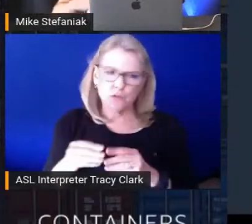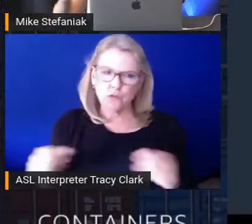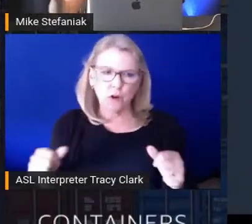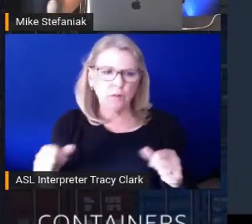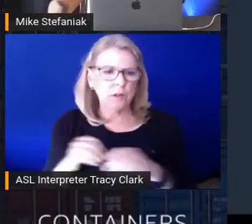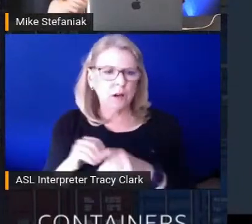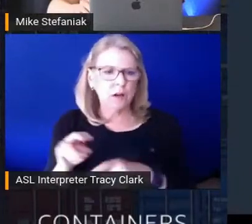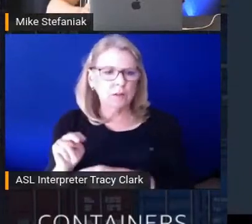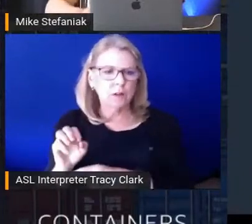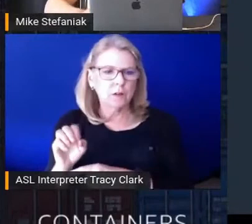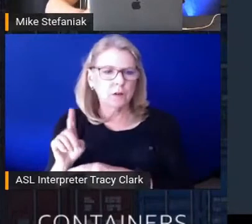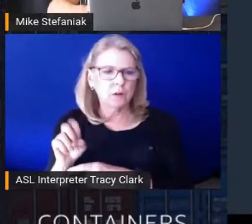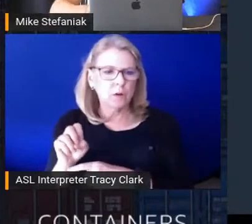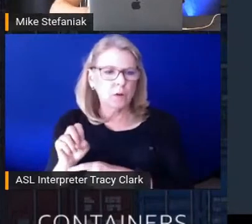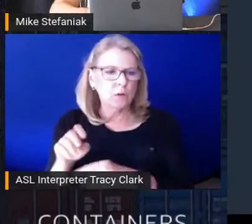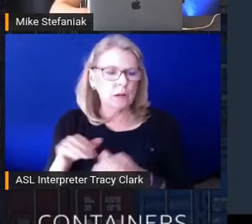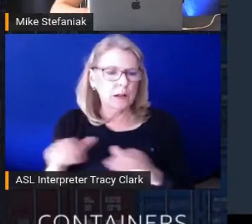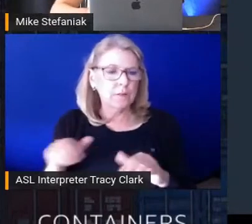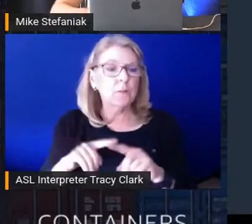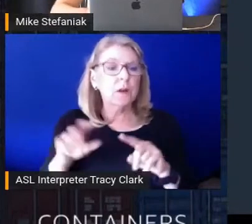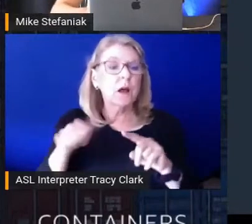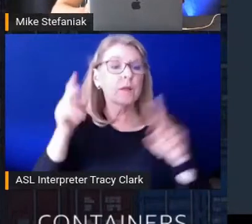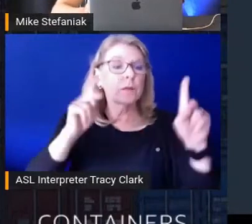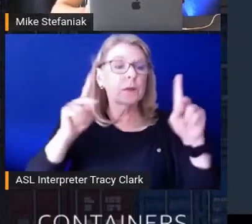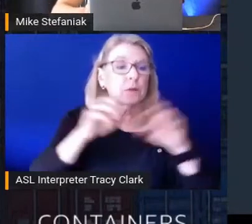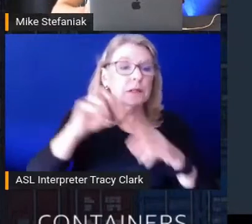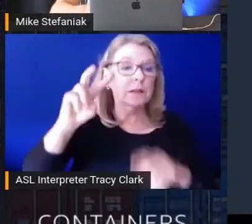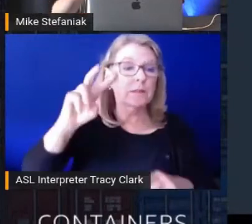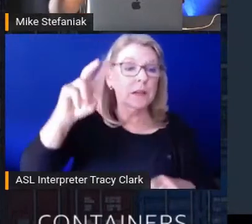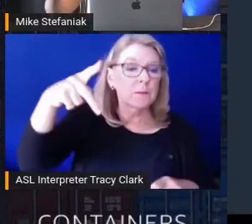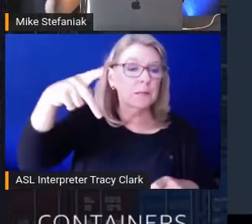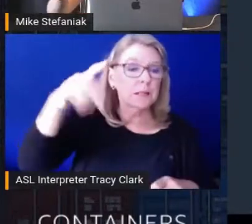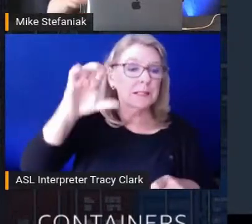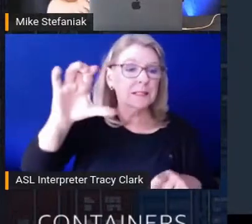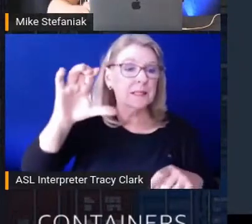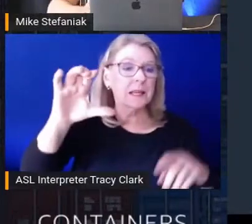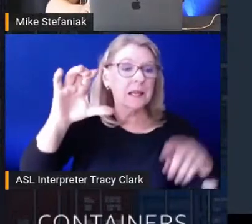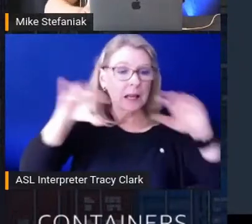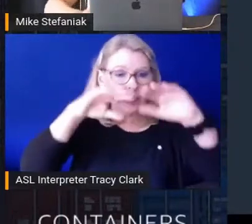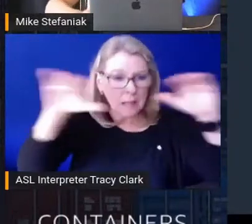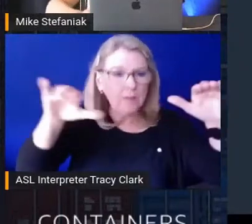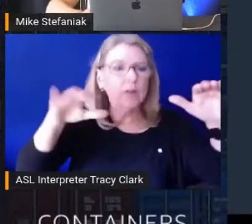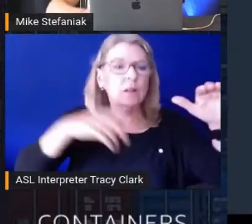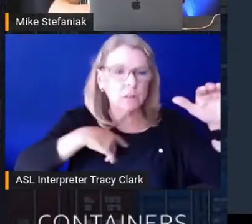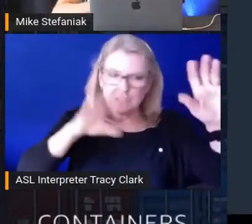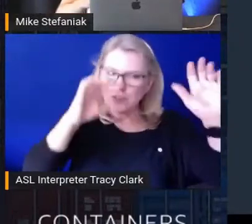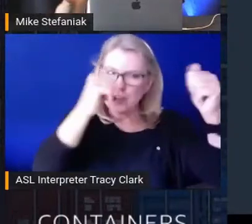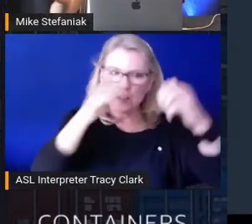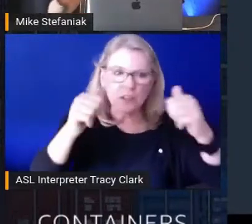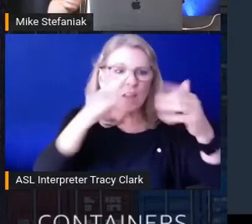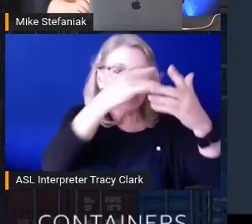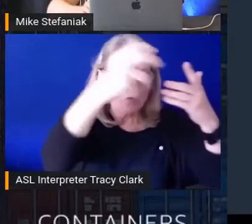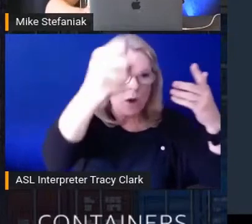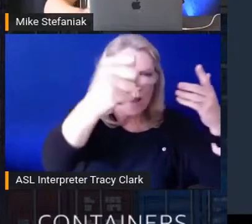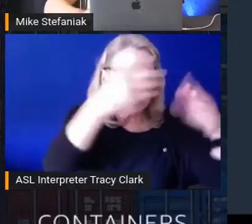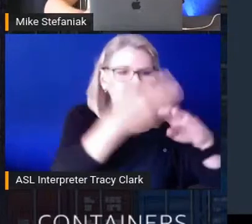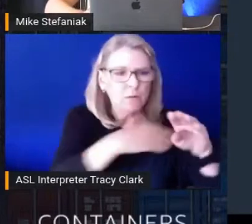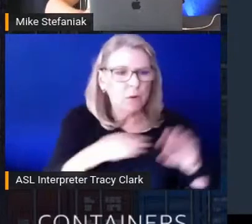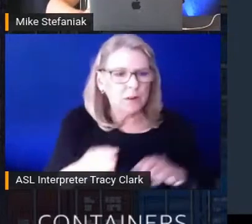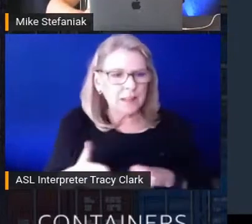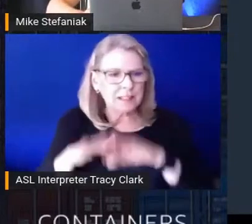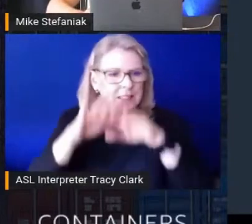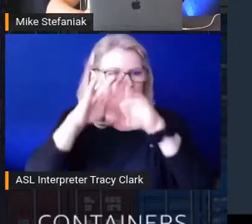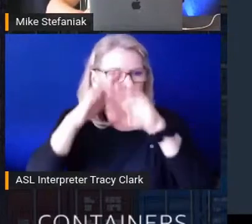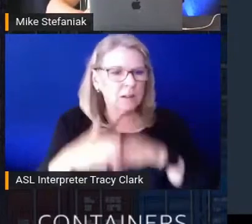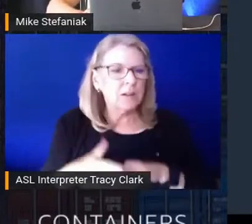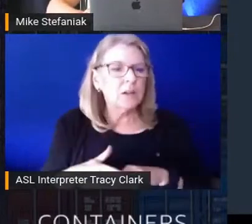at the VPC level, where you may be running out before you can scale clusters. And so IPv6 is the solution to that. There'll be a talk